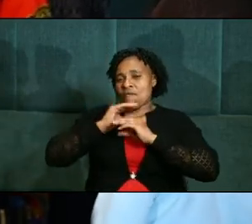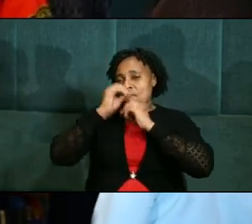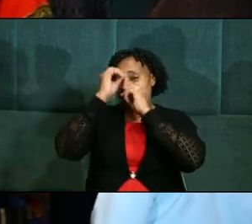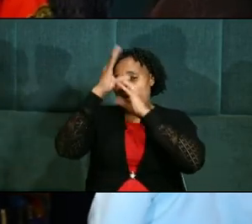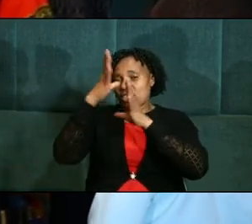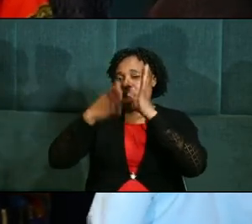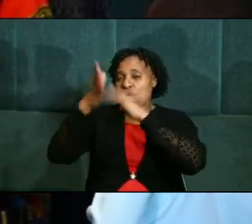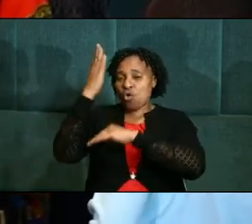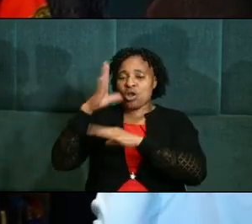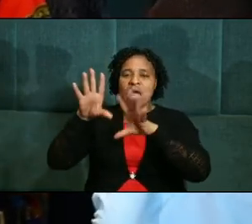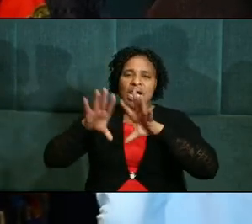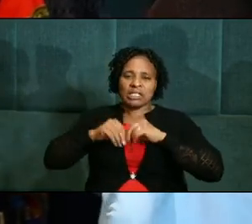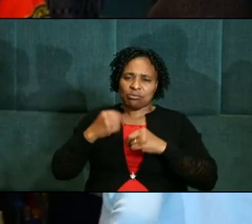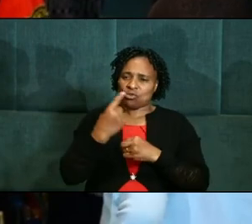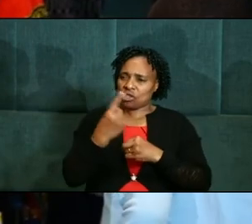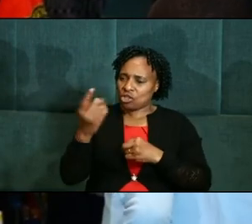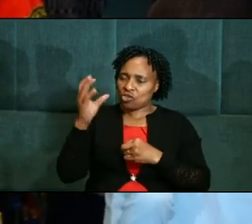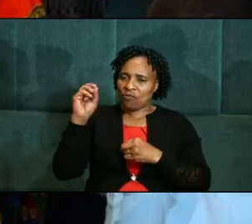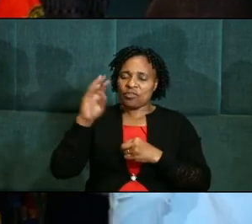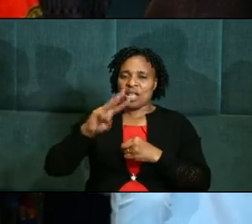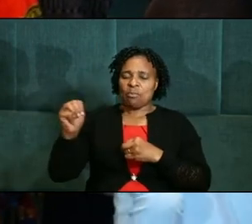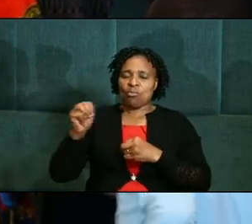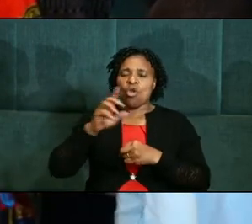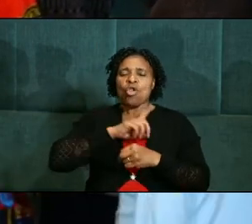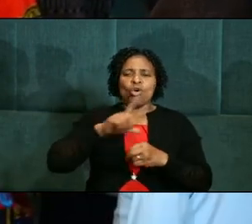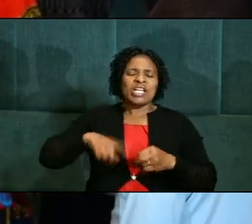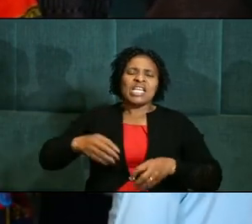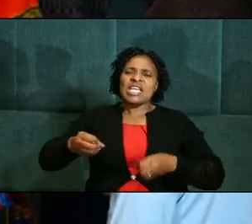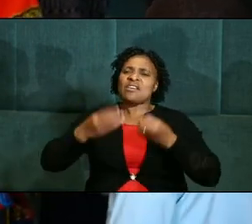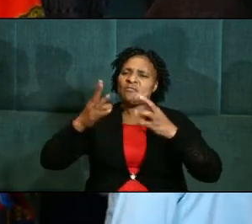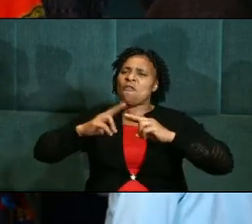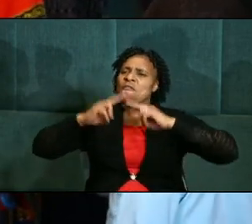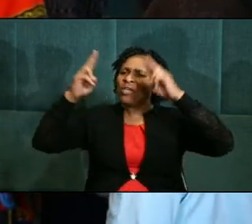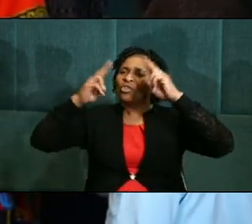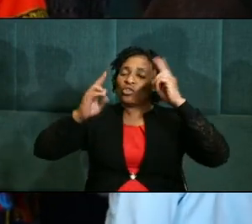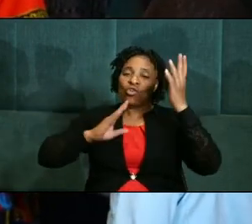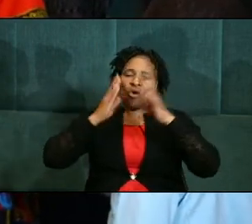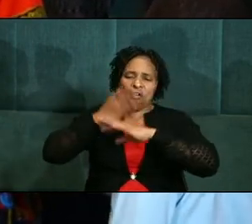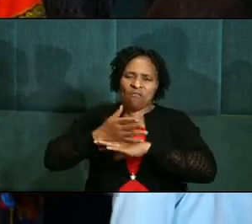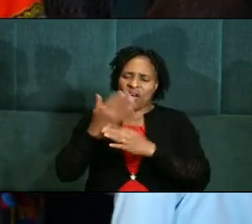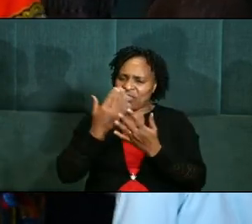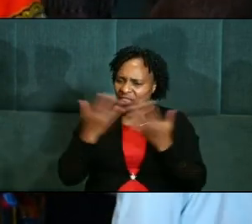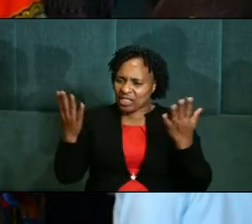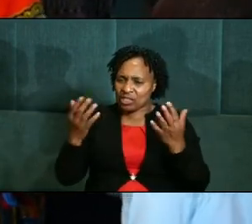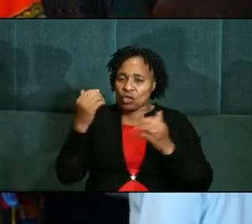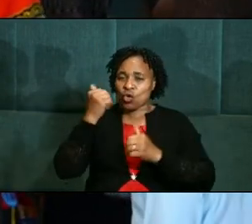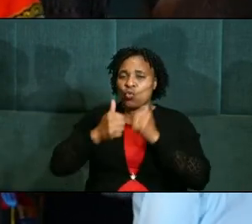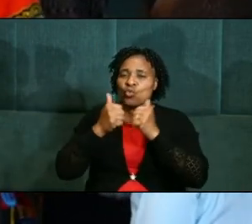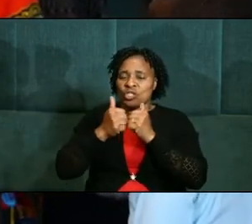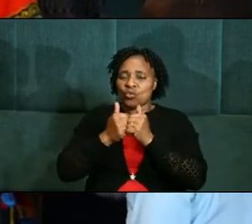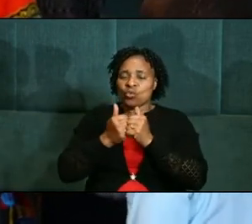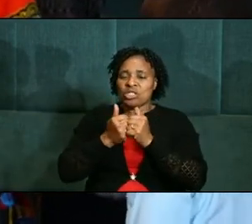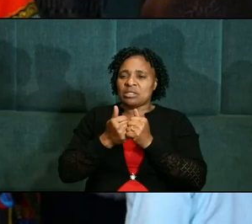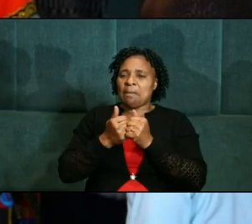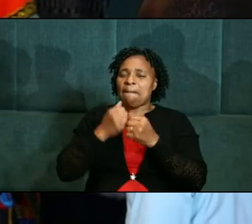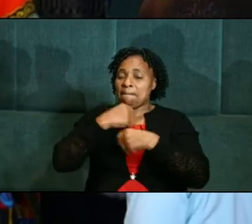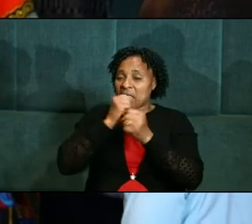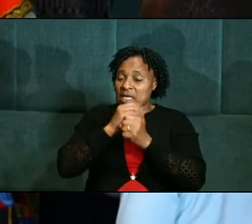them. And Lord, give each one of them victory over the matter that has compelled one to come before